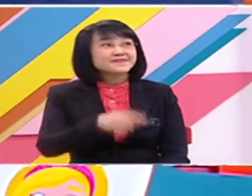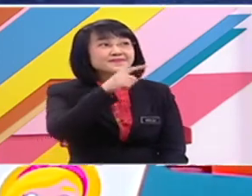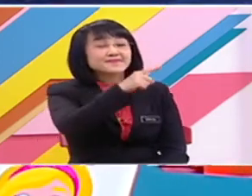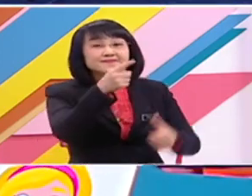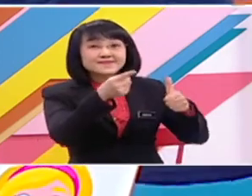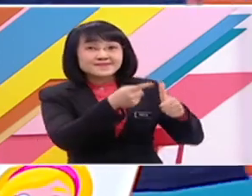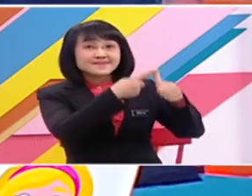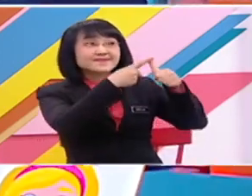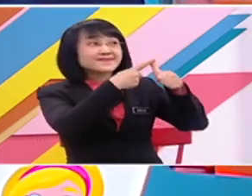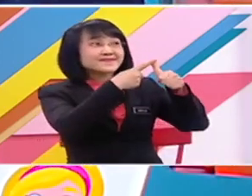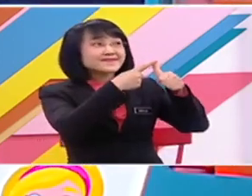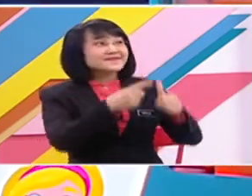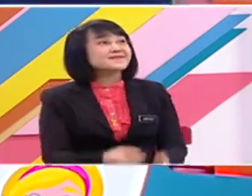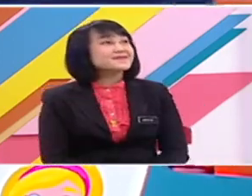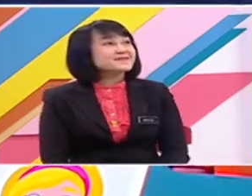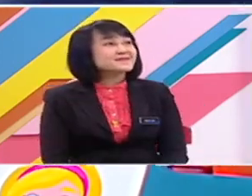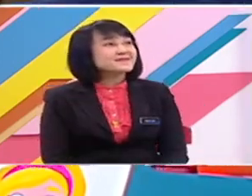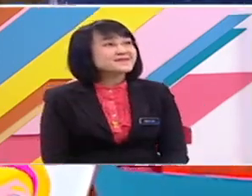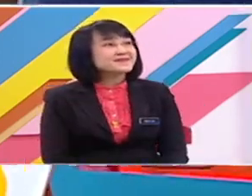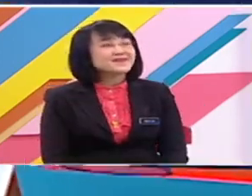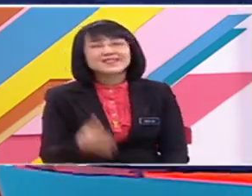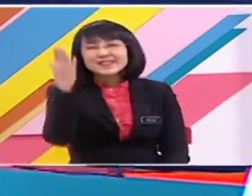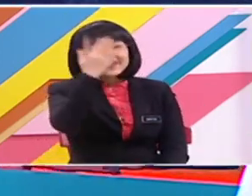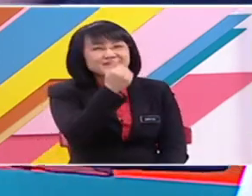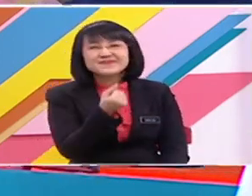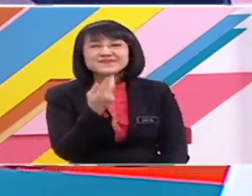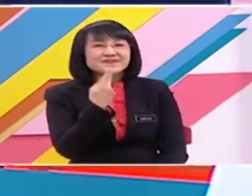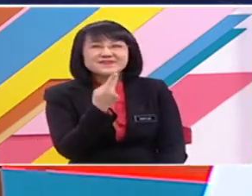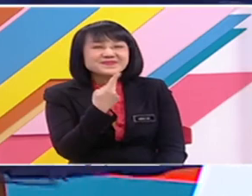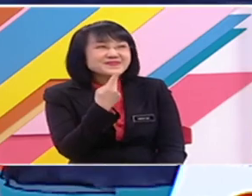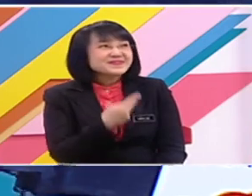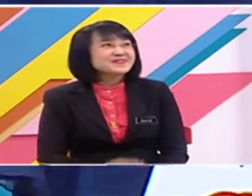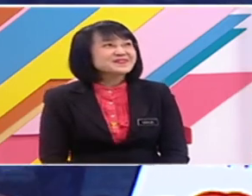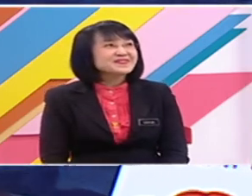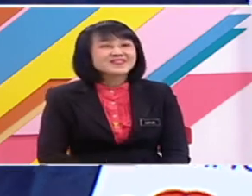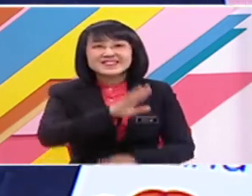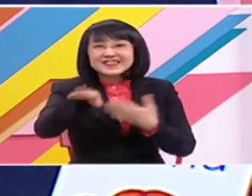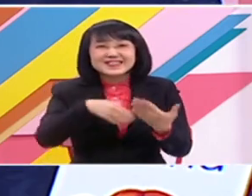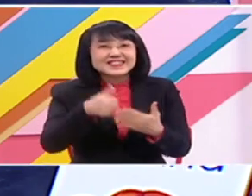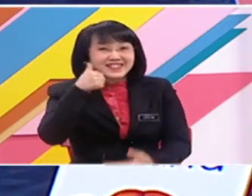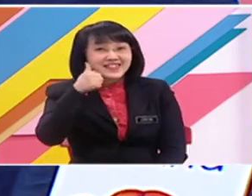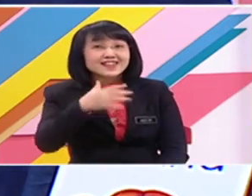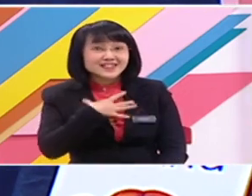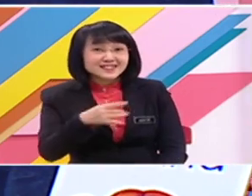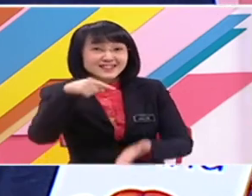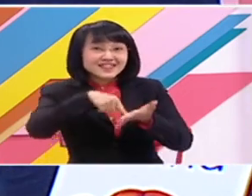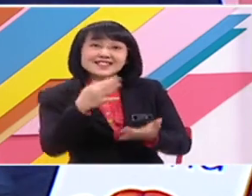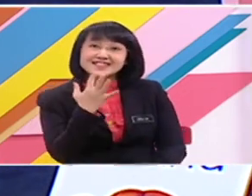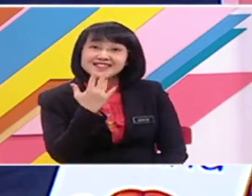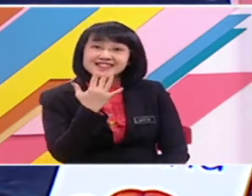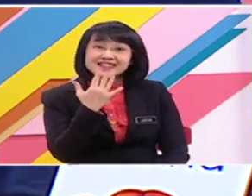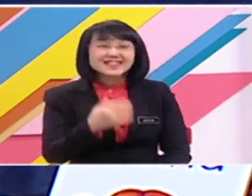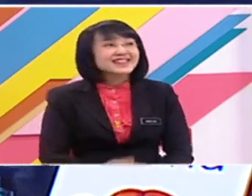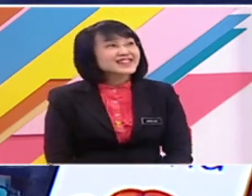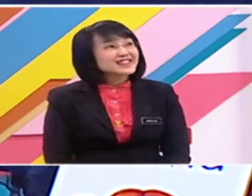first one. Yes. And this lovely pink one, I'm pretty sure all the girls at home are loving this color, teacher. Of course, so